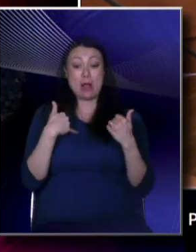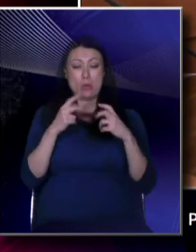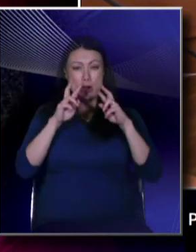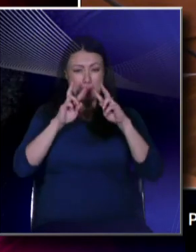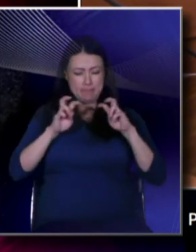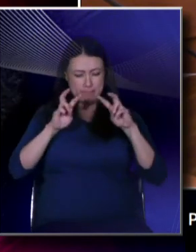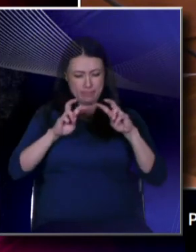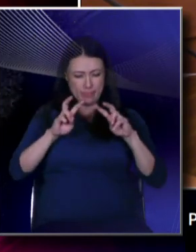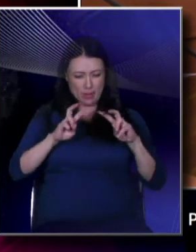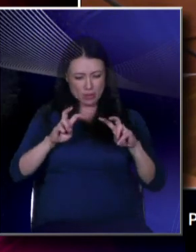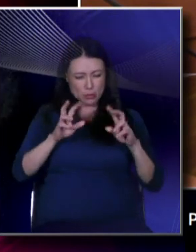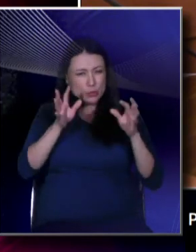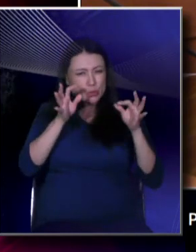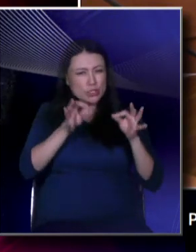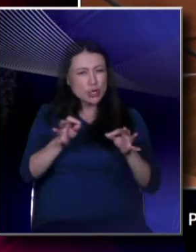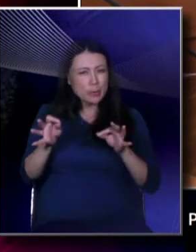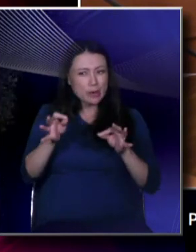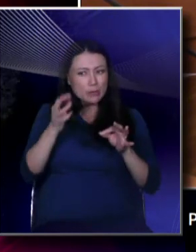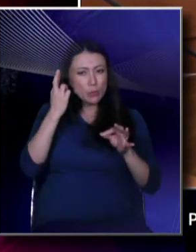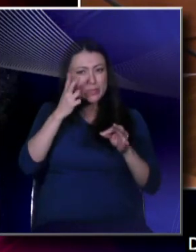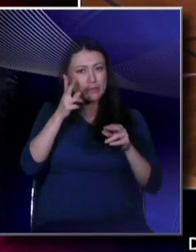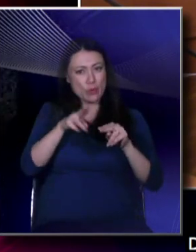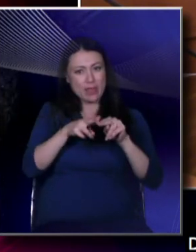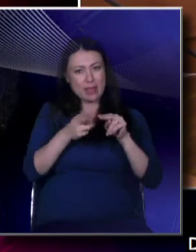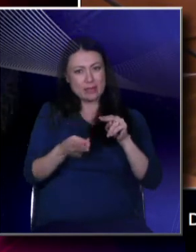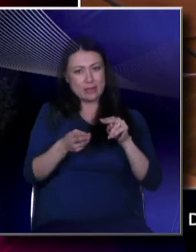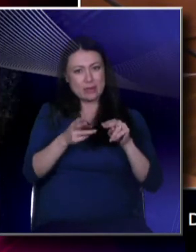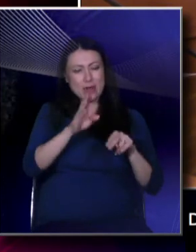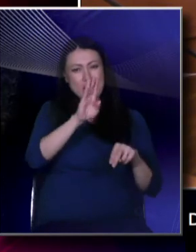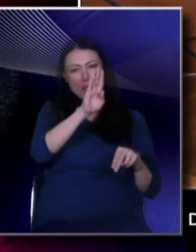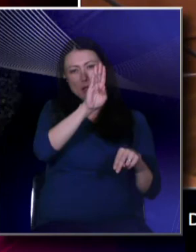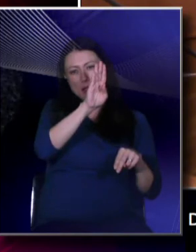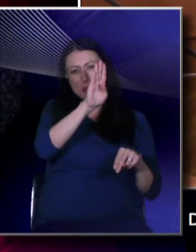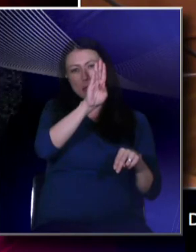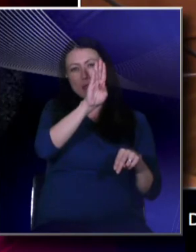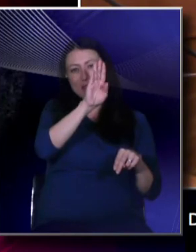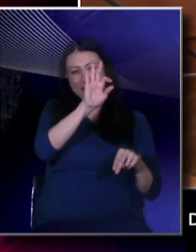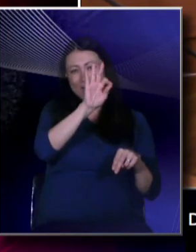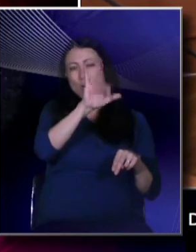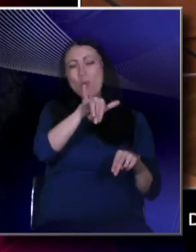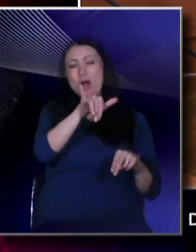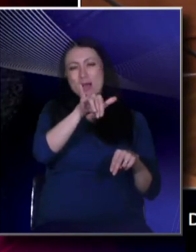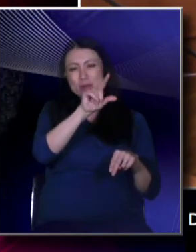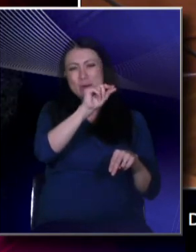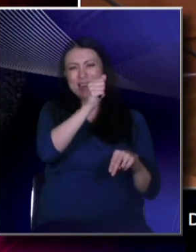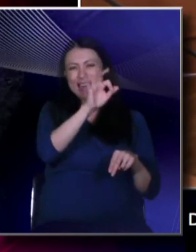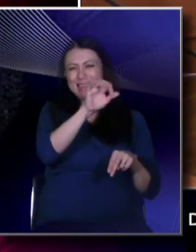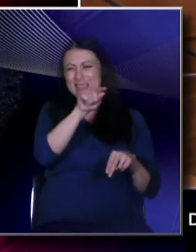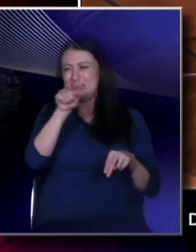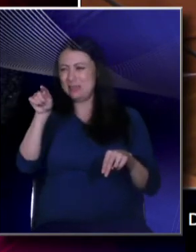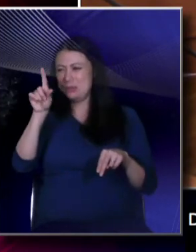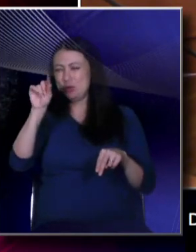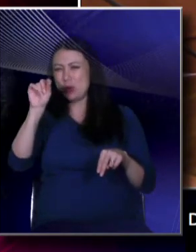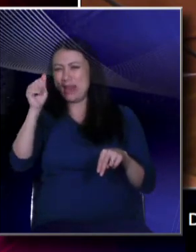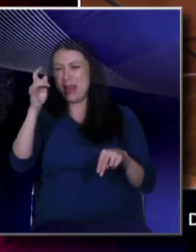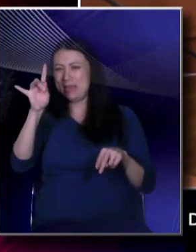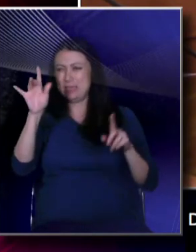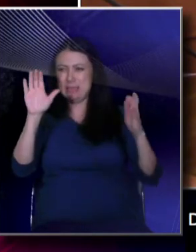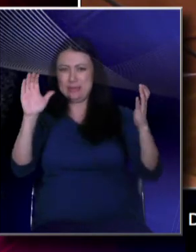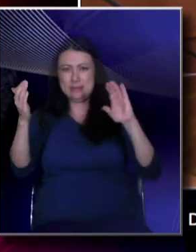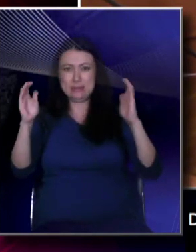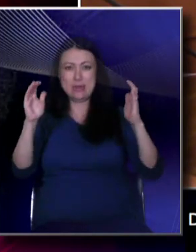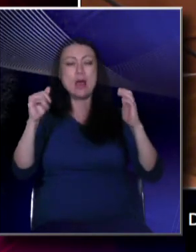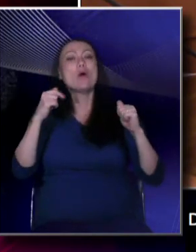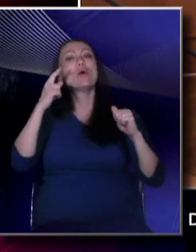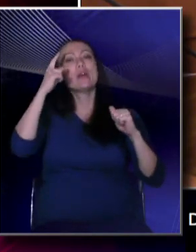to further determine that decrease from BFY 2019 to BFY 2018, as we believe it may relate